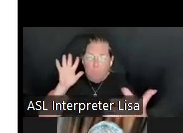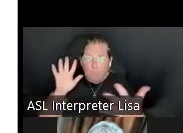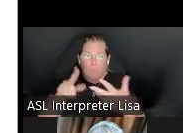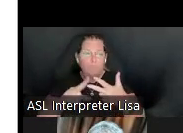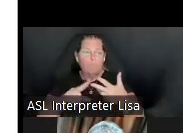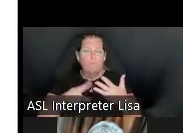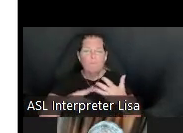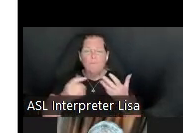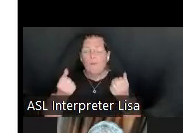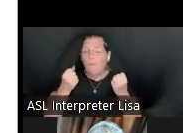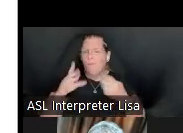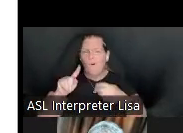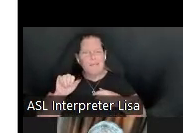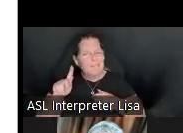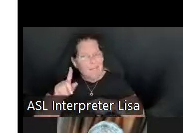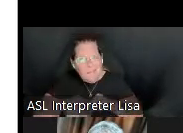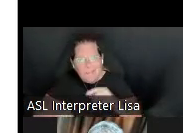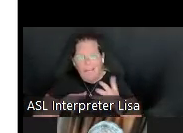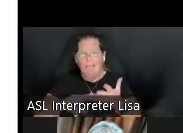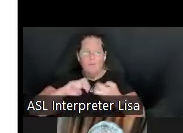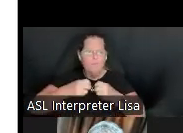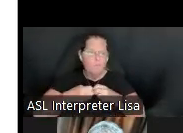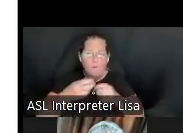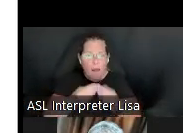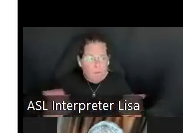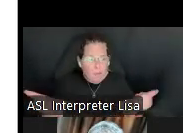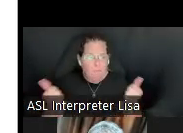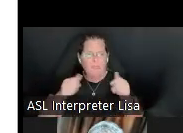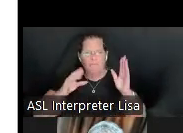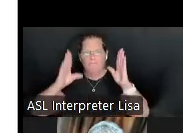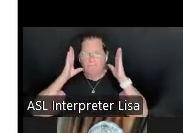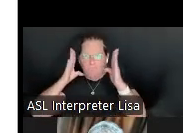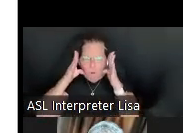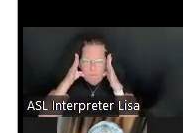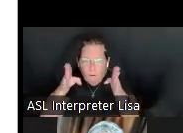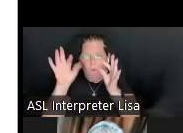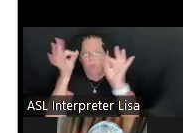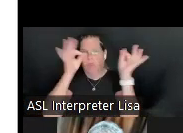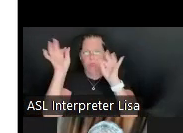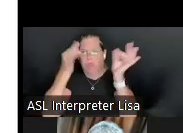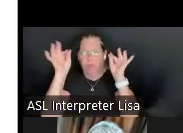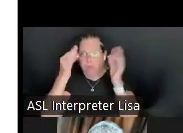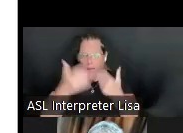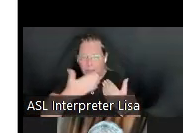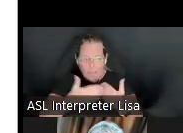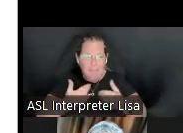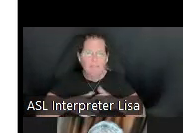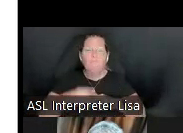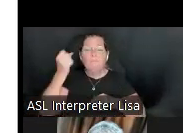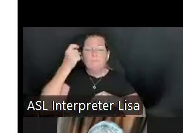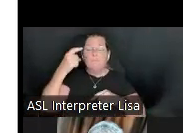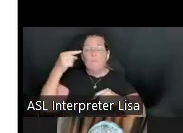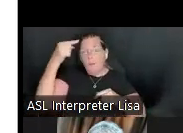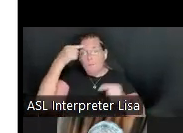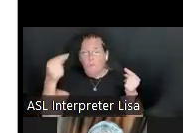with multitasking, problem solving, attention and concentration, and distractibility. And after a brain injury, some